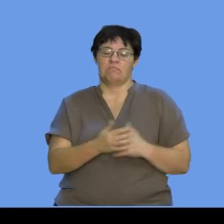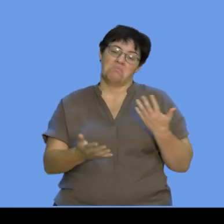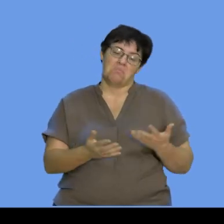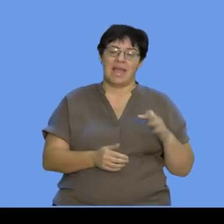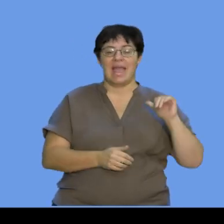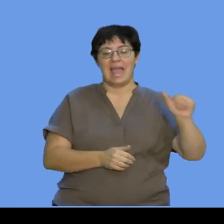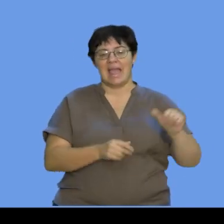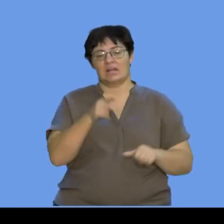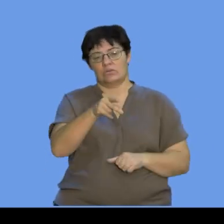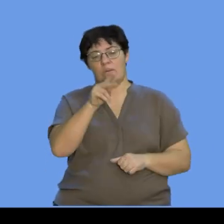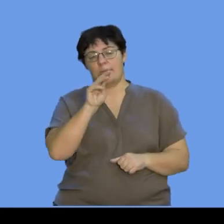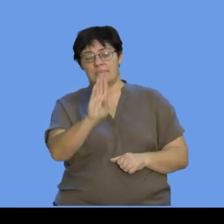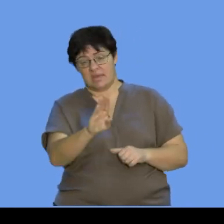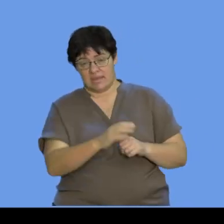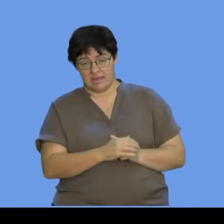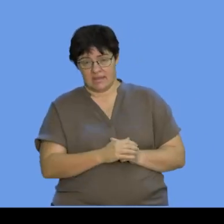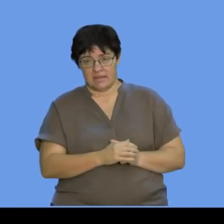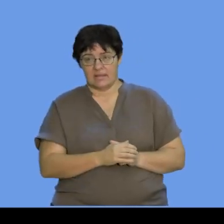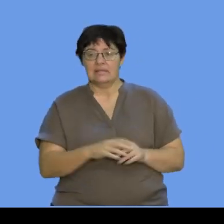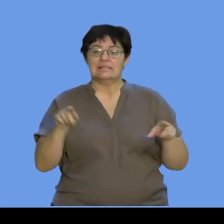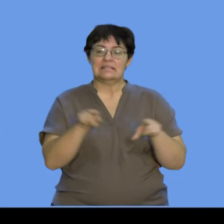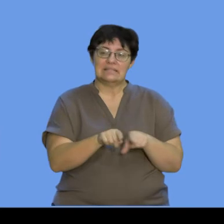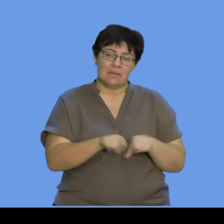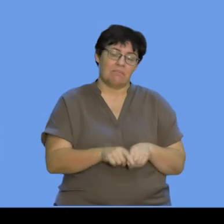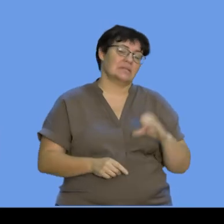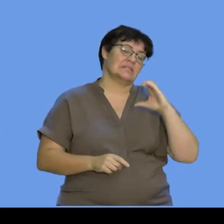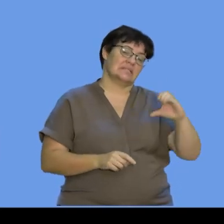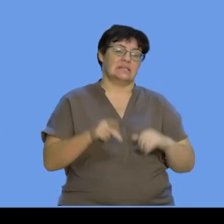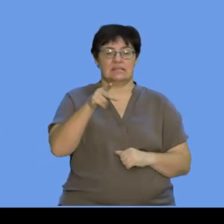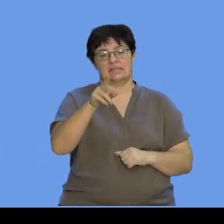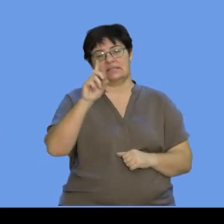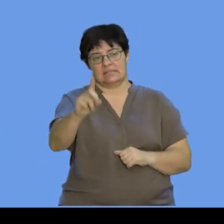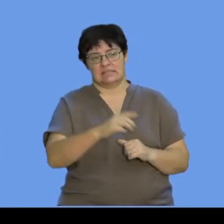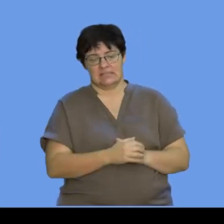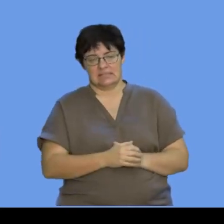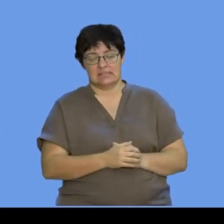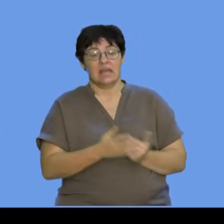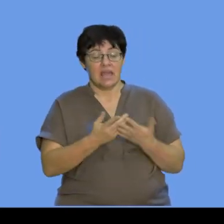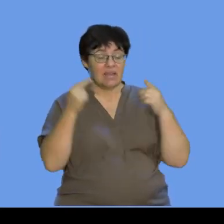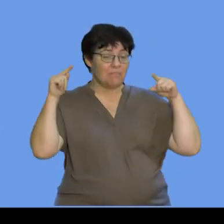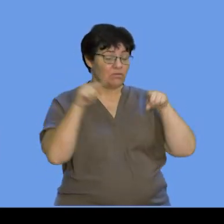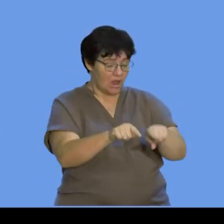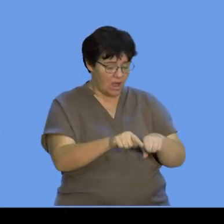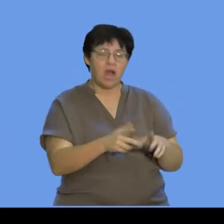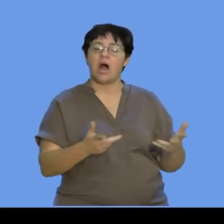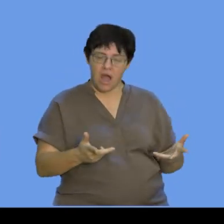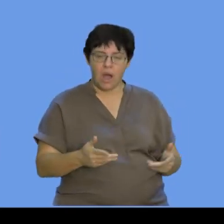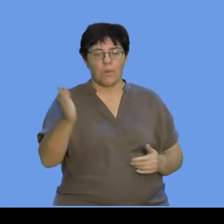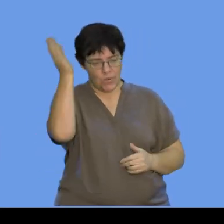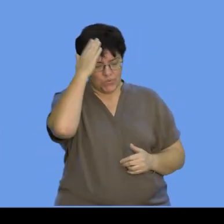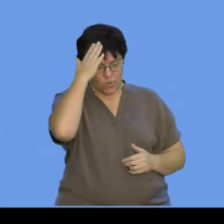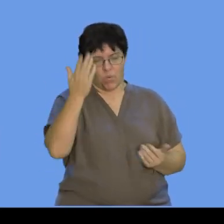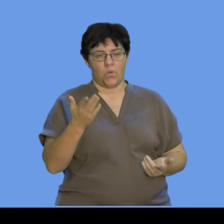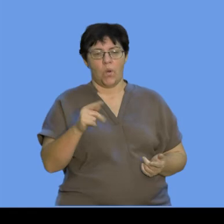at maybe A is to B, which must be the same as C is to D. Immediately they are parallel